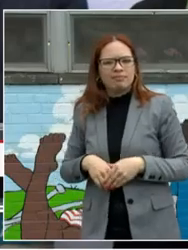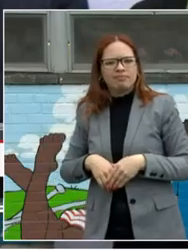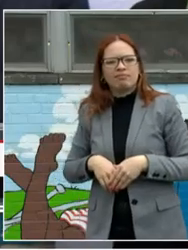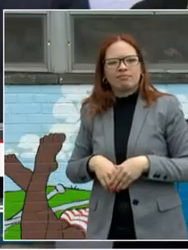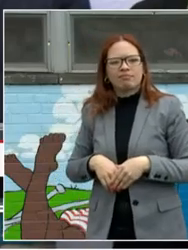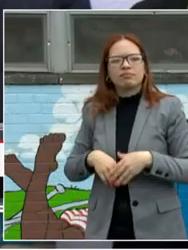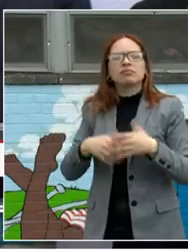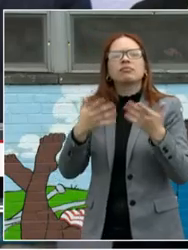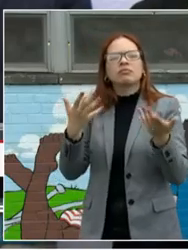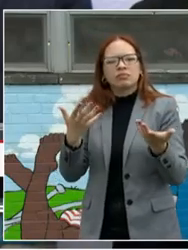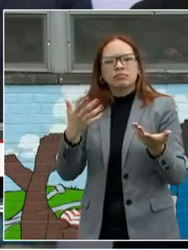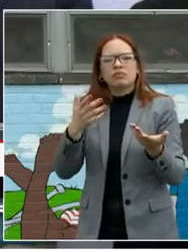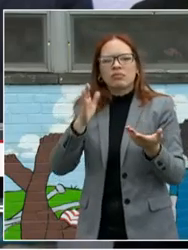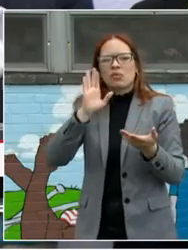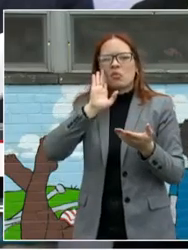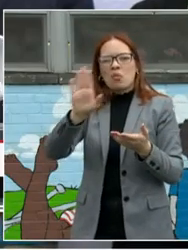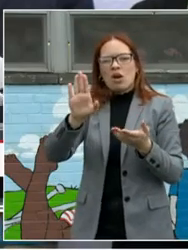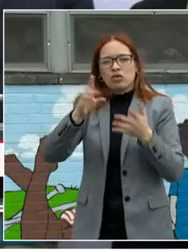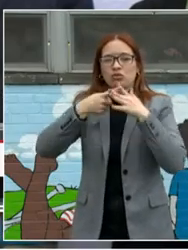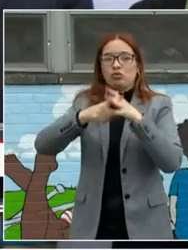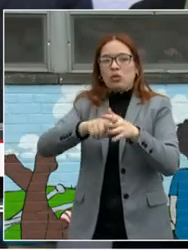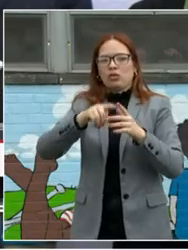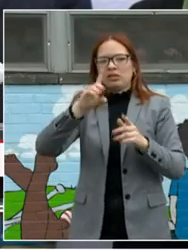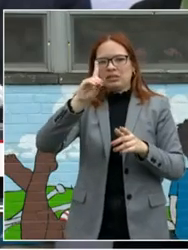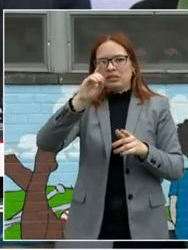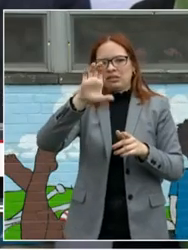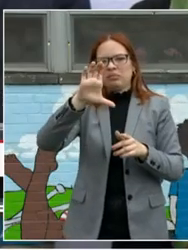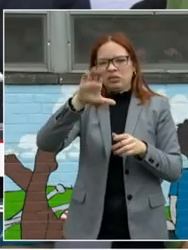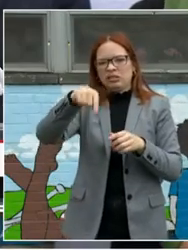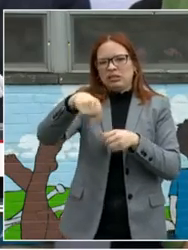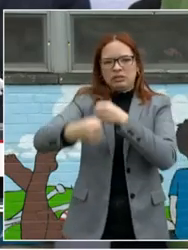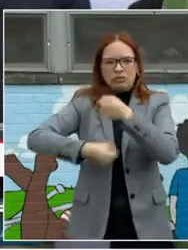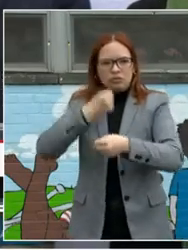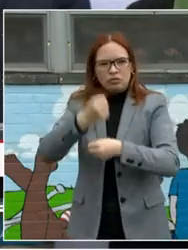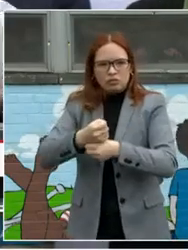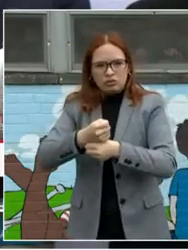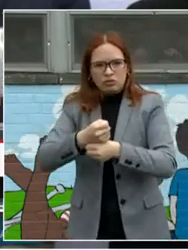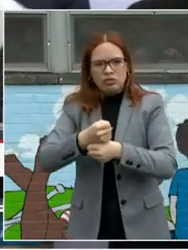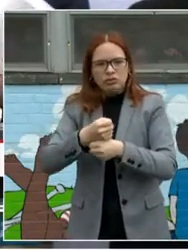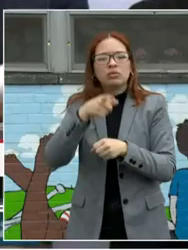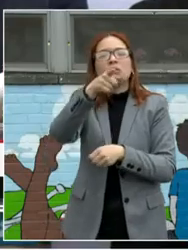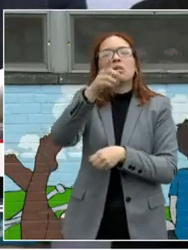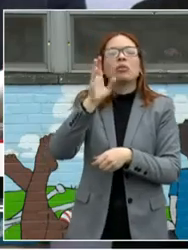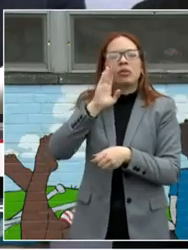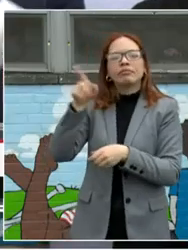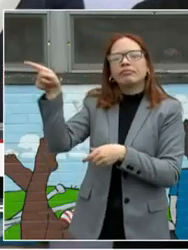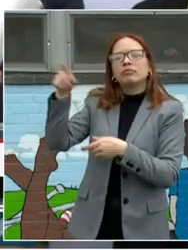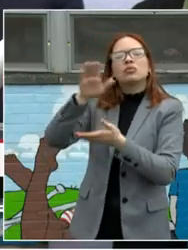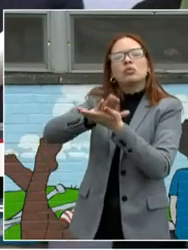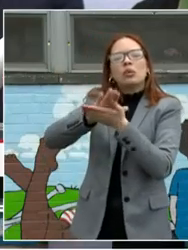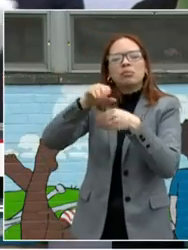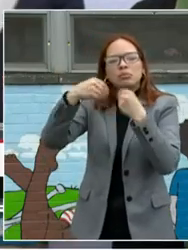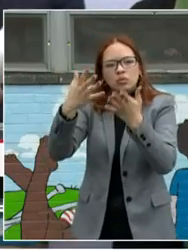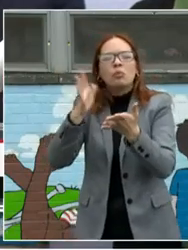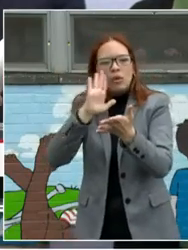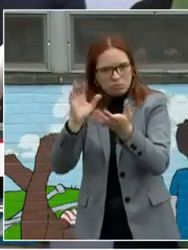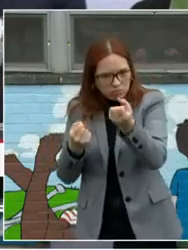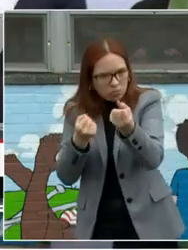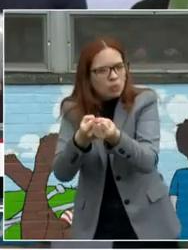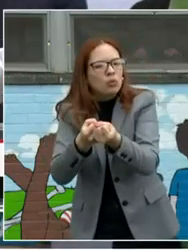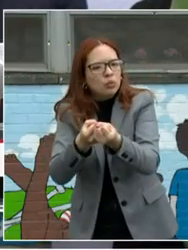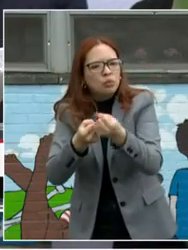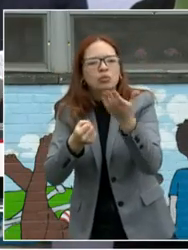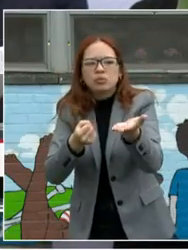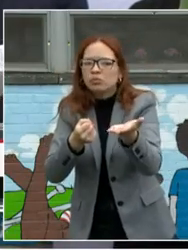in December of this year, and we're hearing from our facilities and our providers. They support the credentialing.